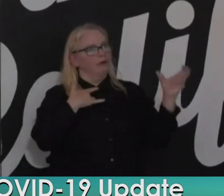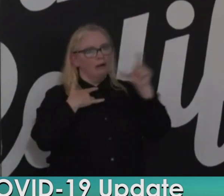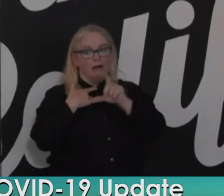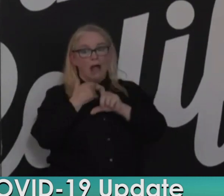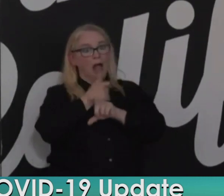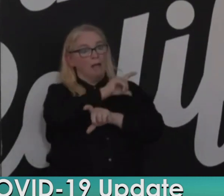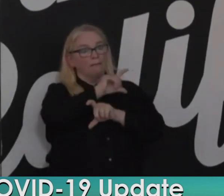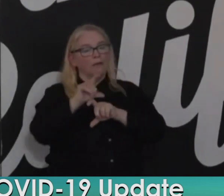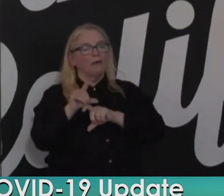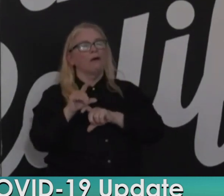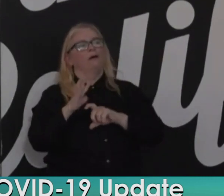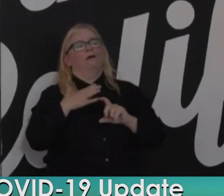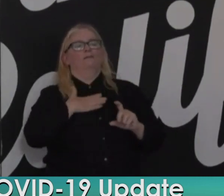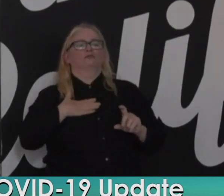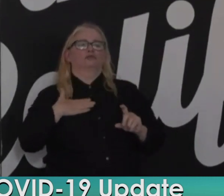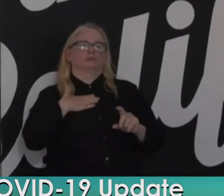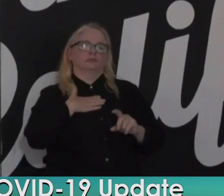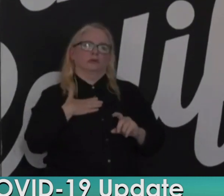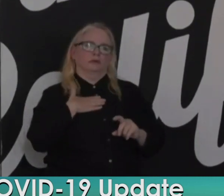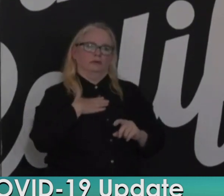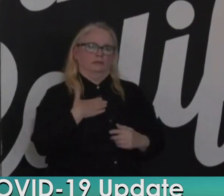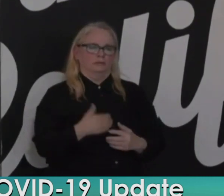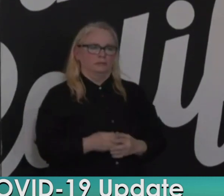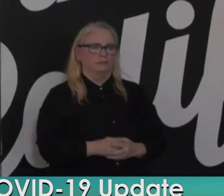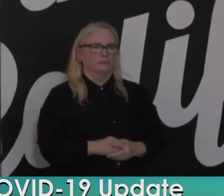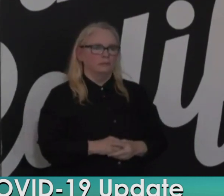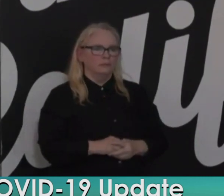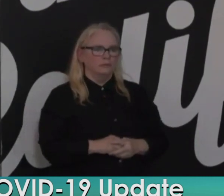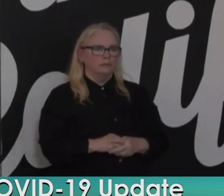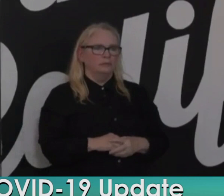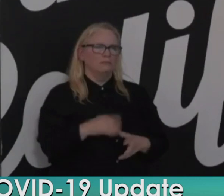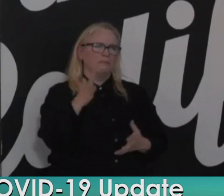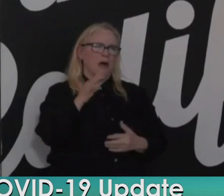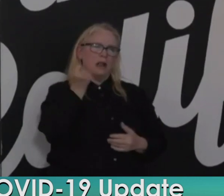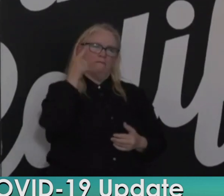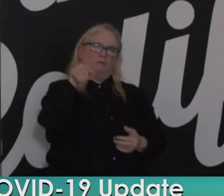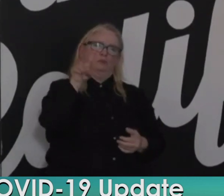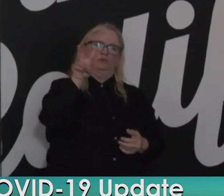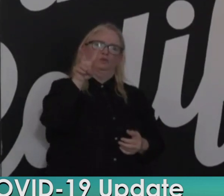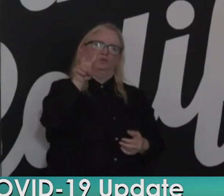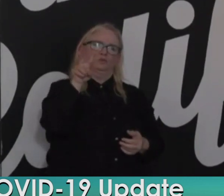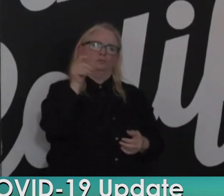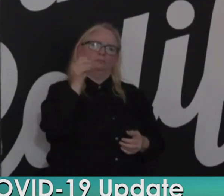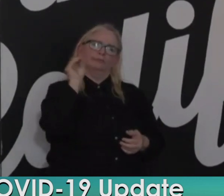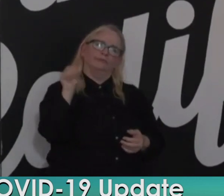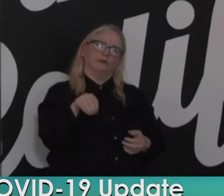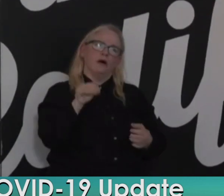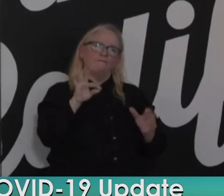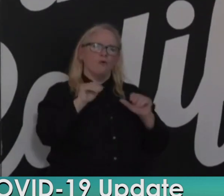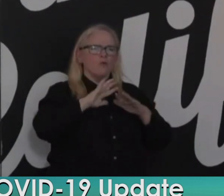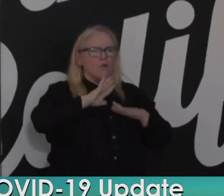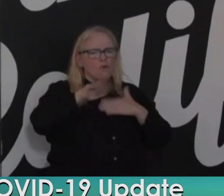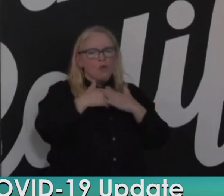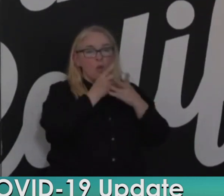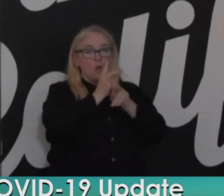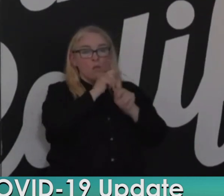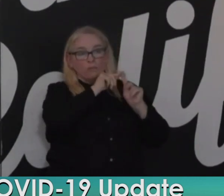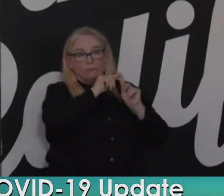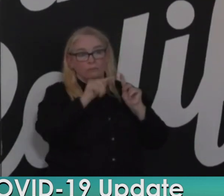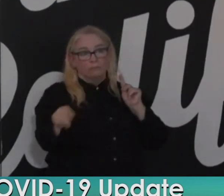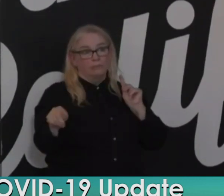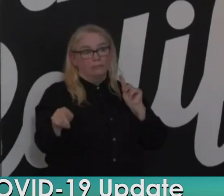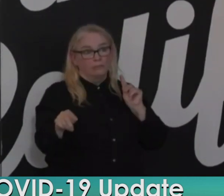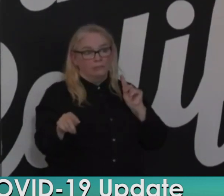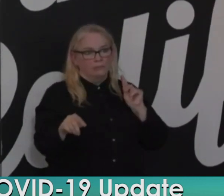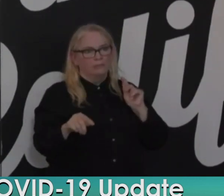we're currently doing about 11.2% of all of the loans in America, and